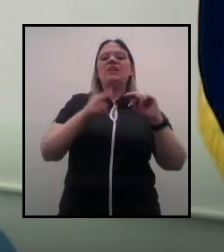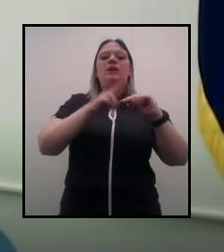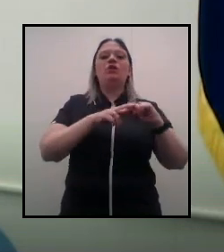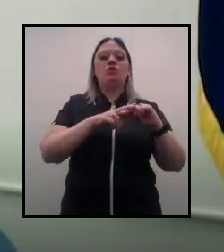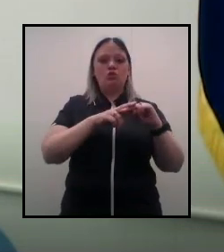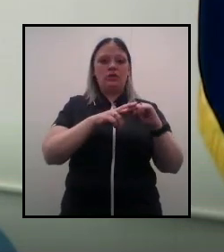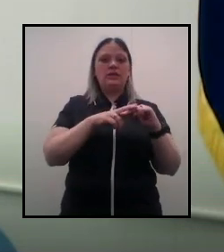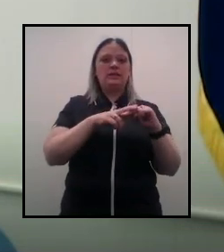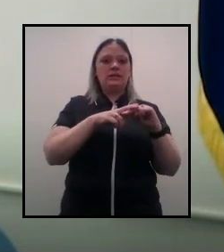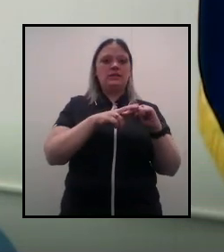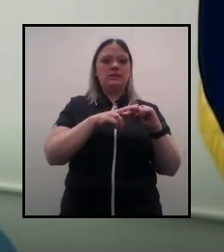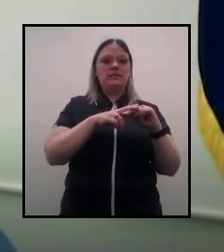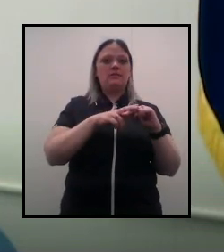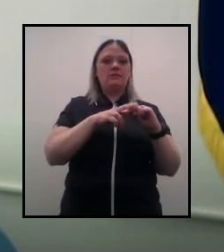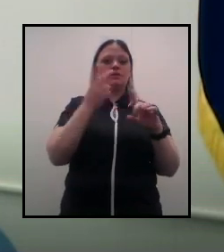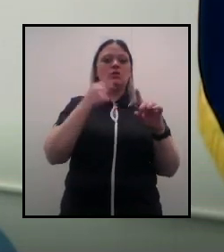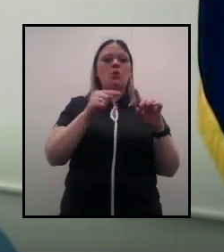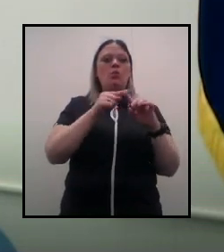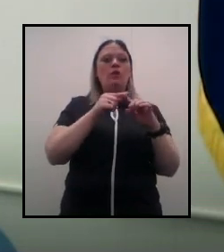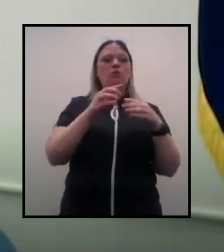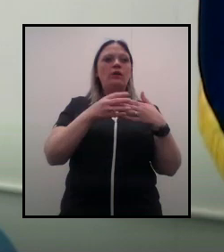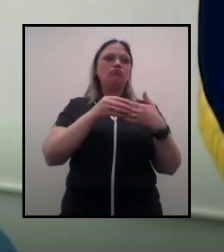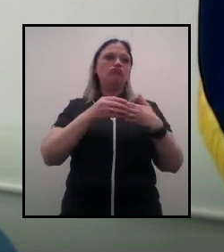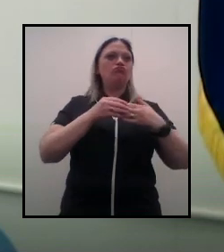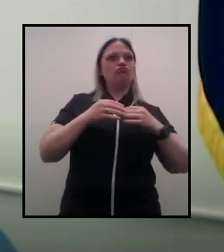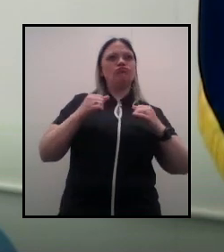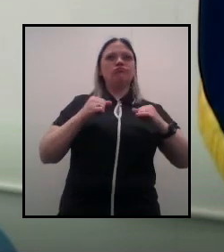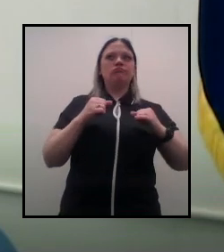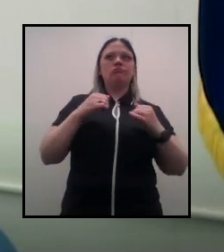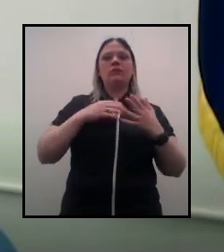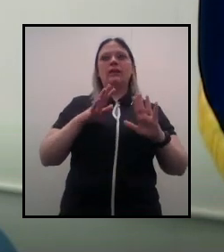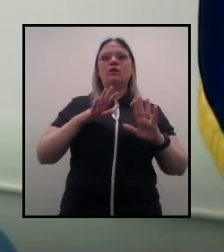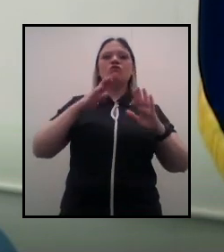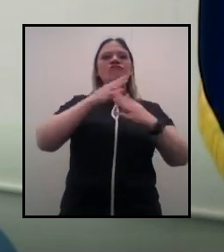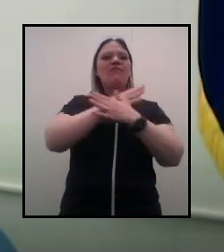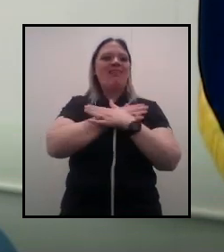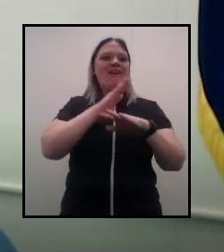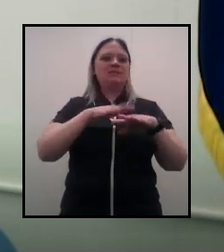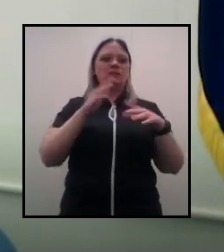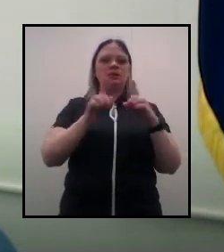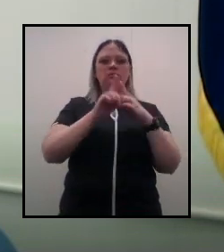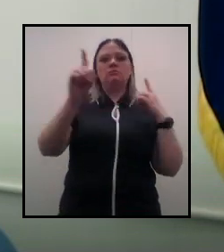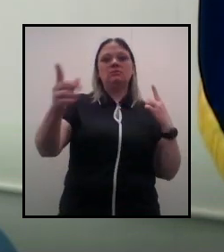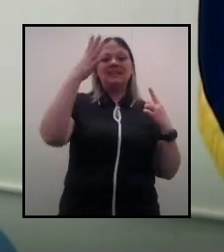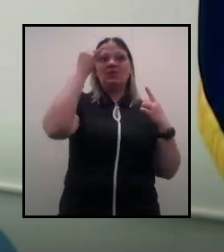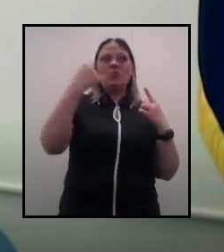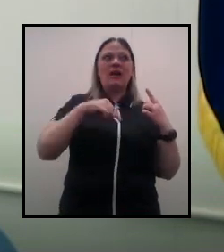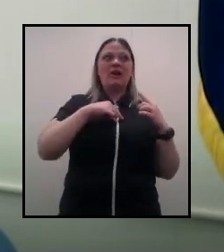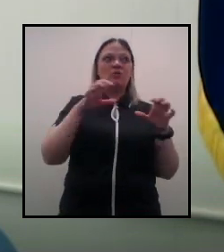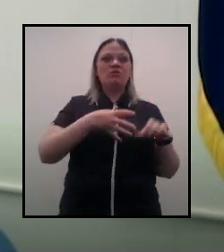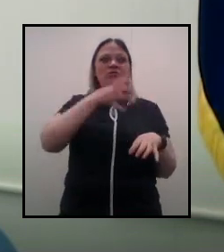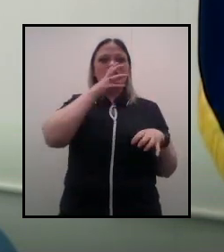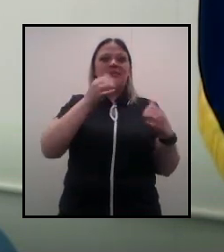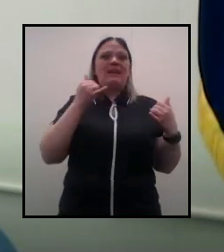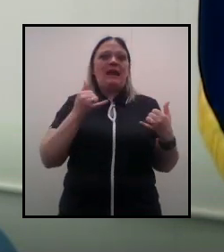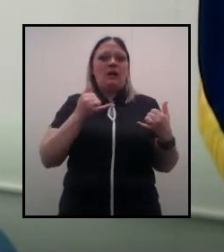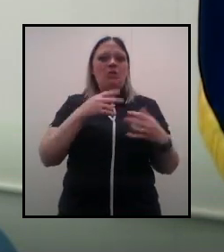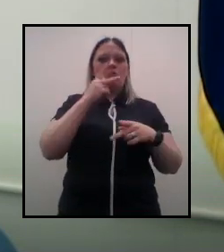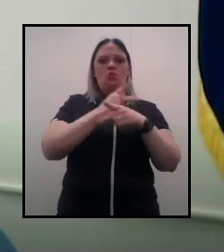we, lessen up the social distancing. That's why we're hunkering down right now to keep the numbers as low as we can.